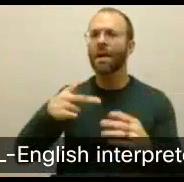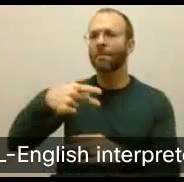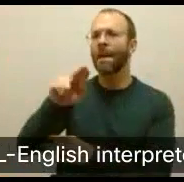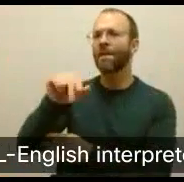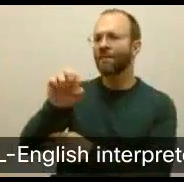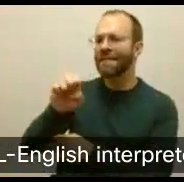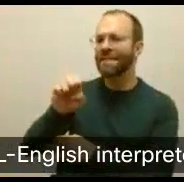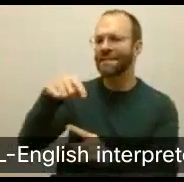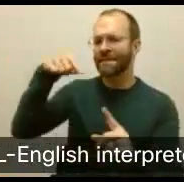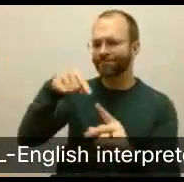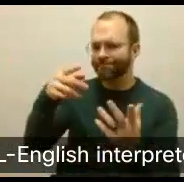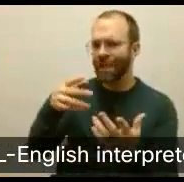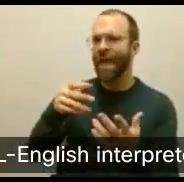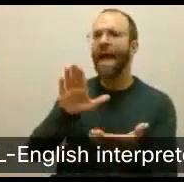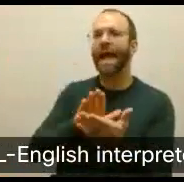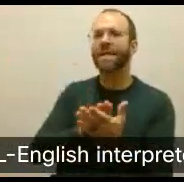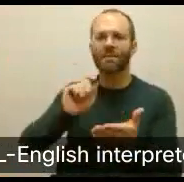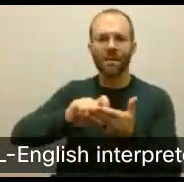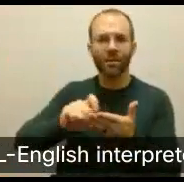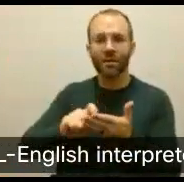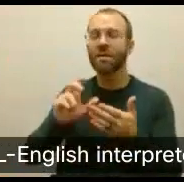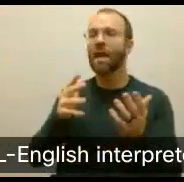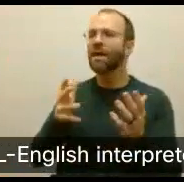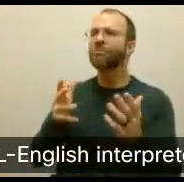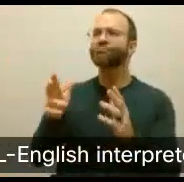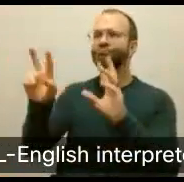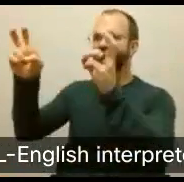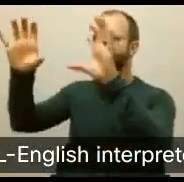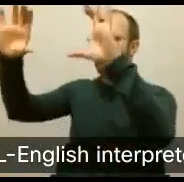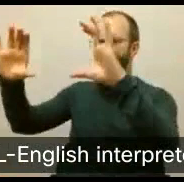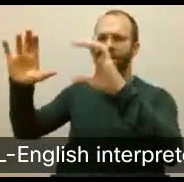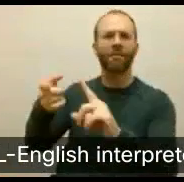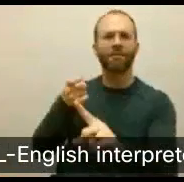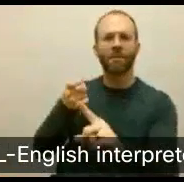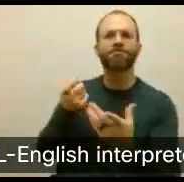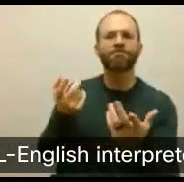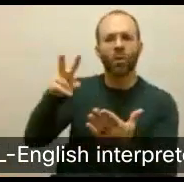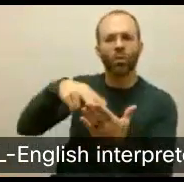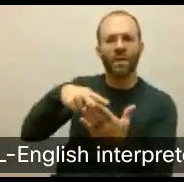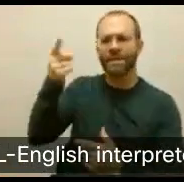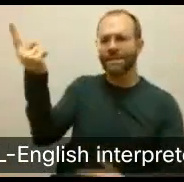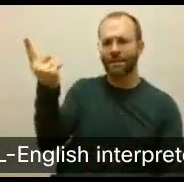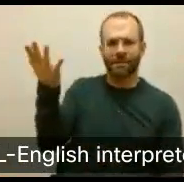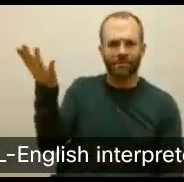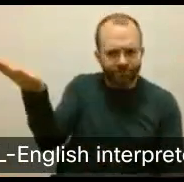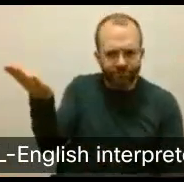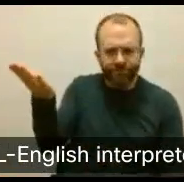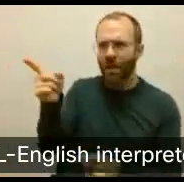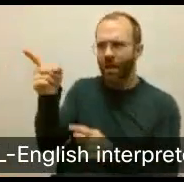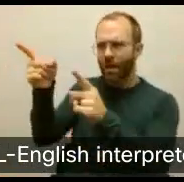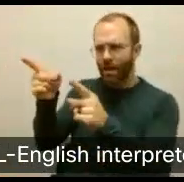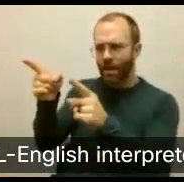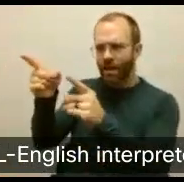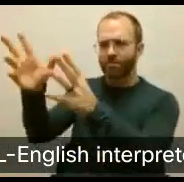writing, paraphrasing allows us to take chunks from a source, so bits of information from a source, and to simplify